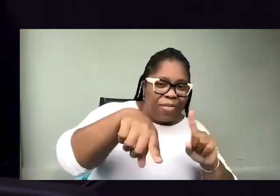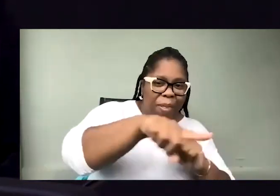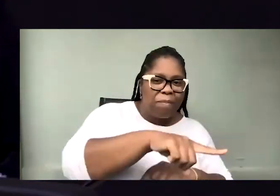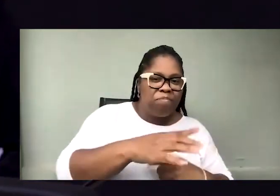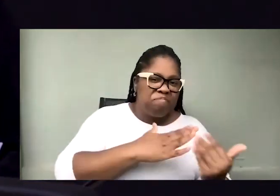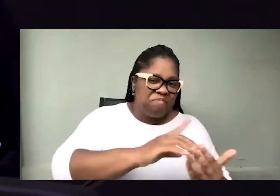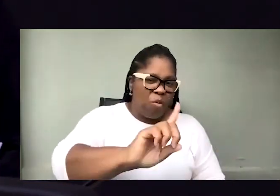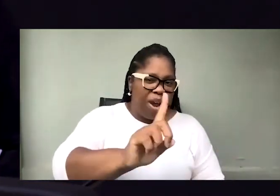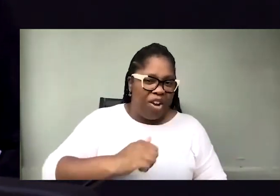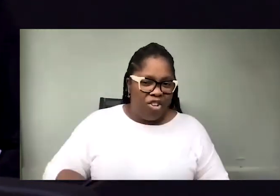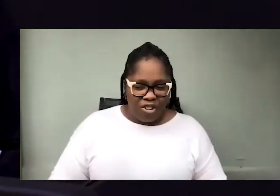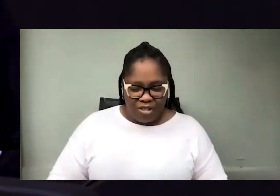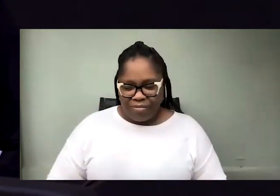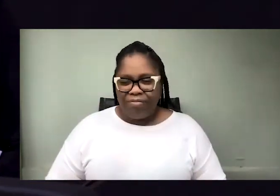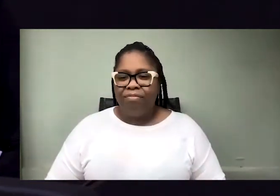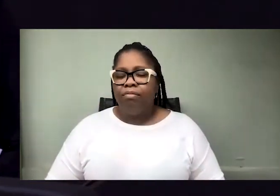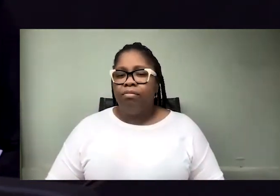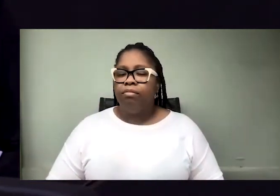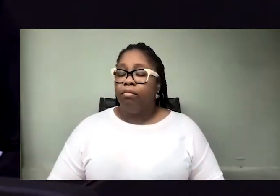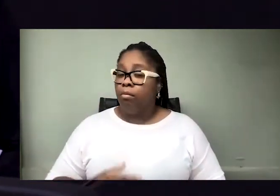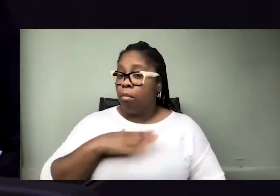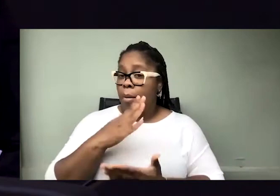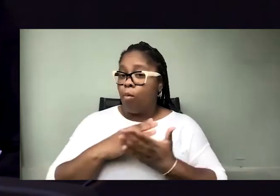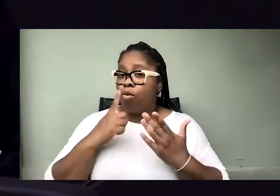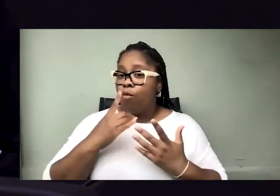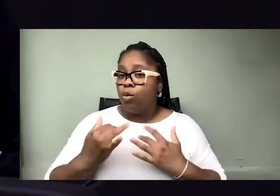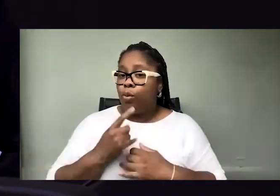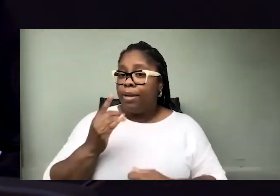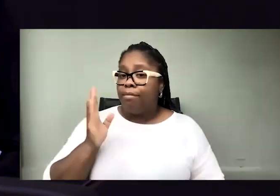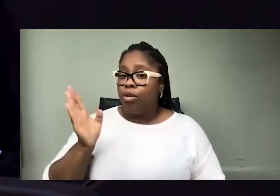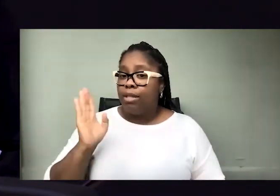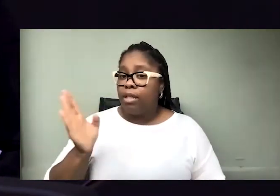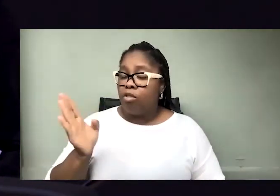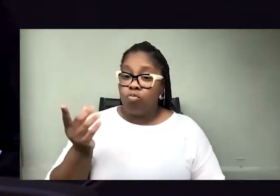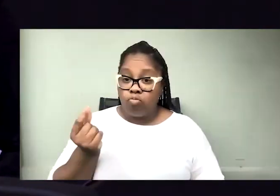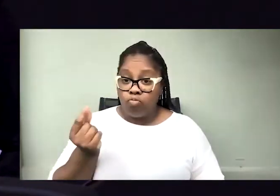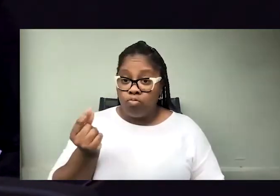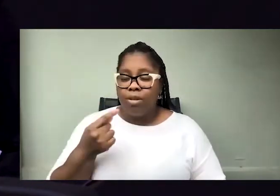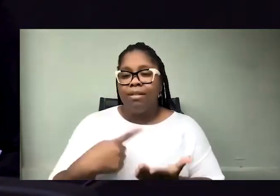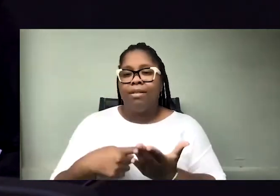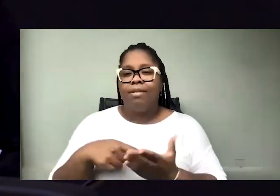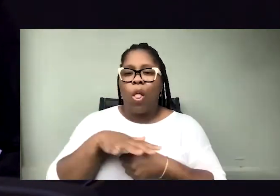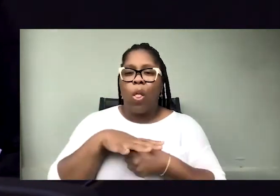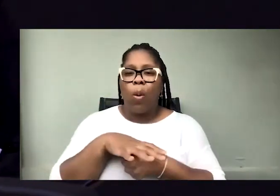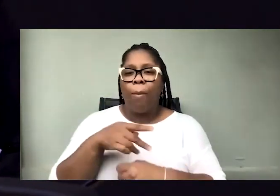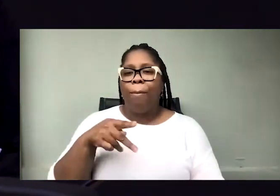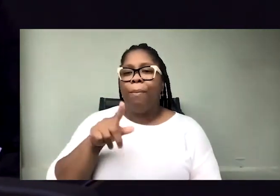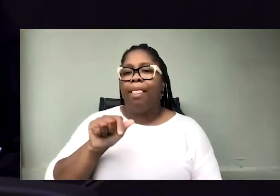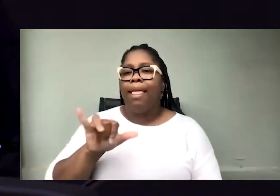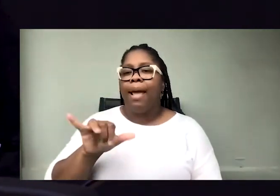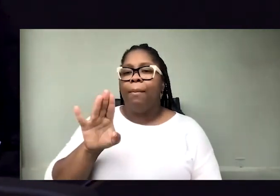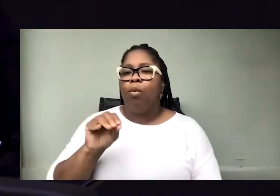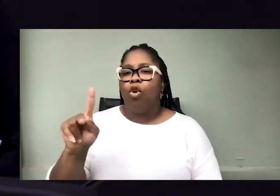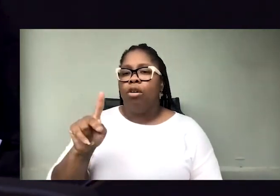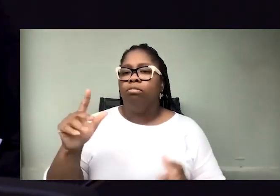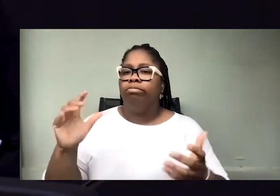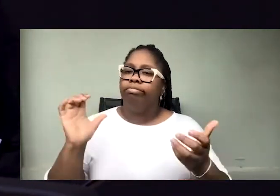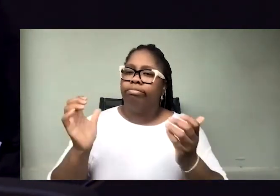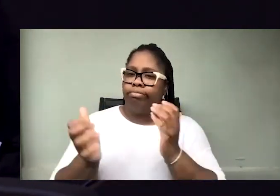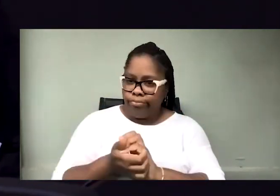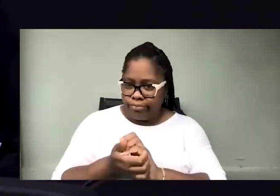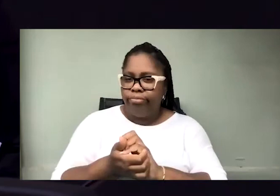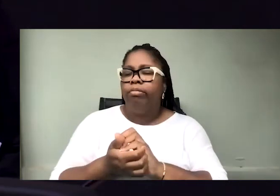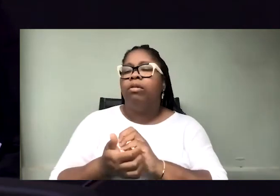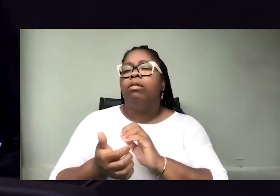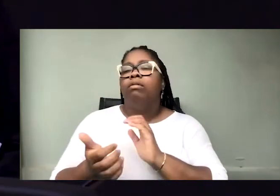are. My portion of today's presentation is to go over the local playbook which accompanies the state's master plan